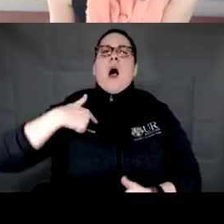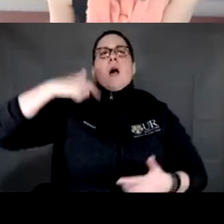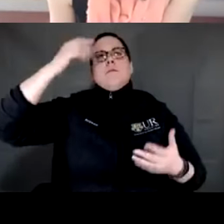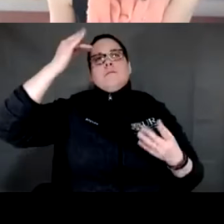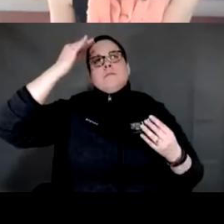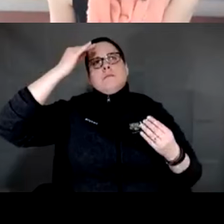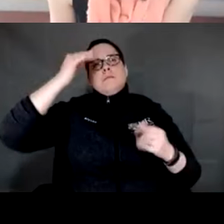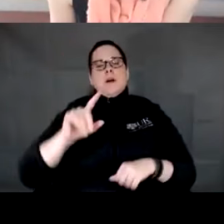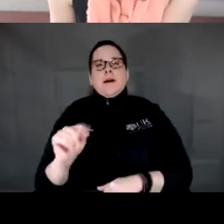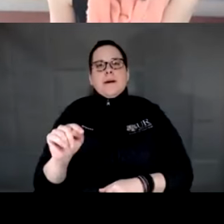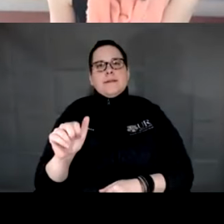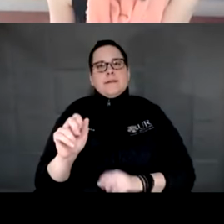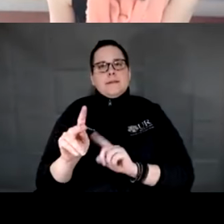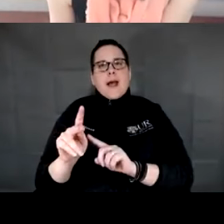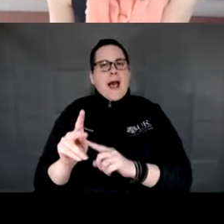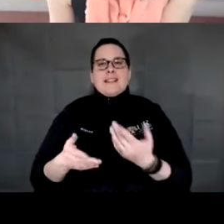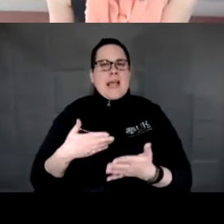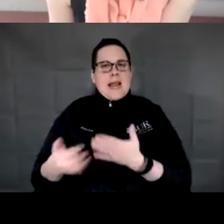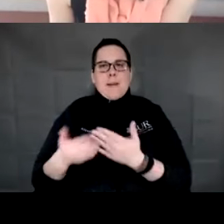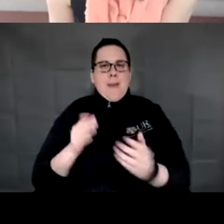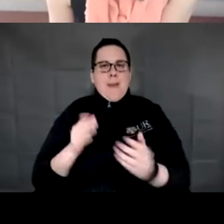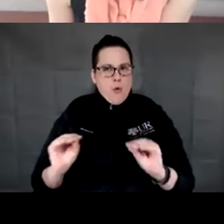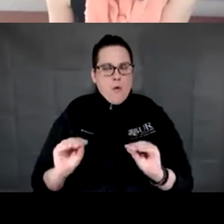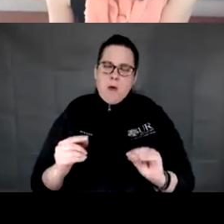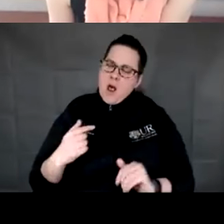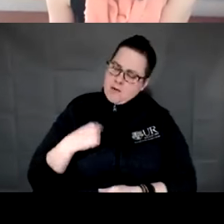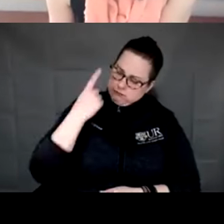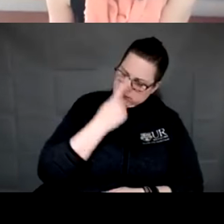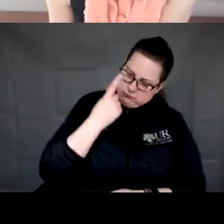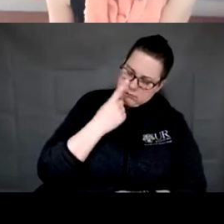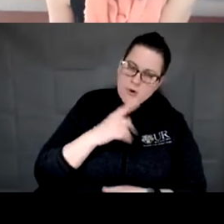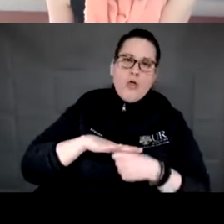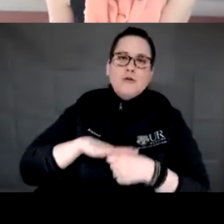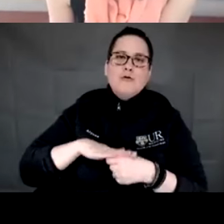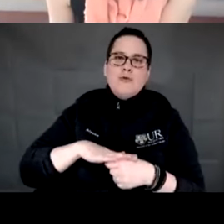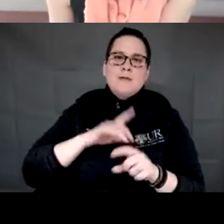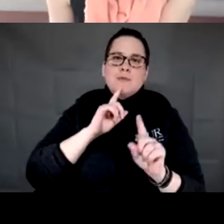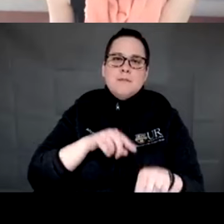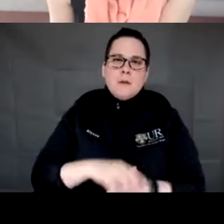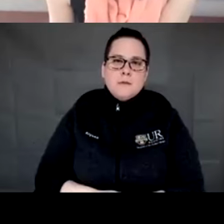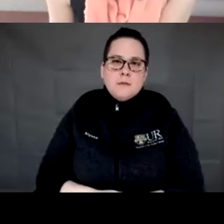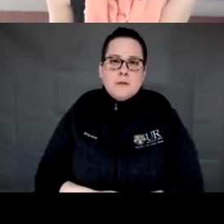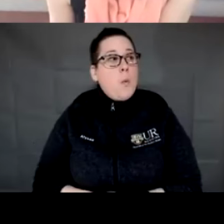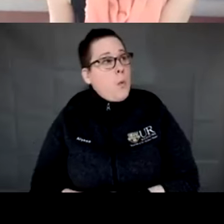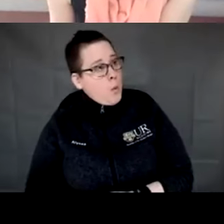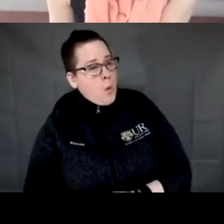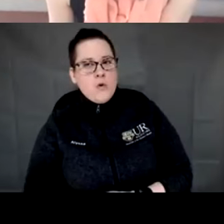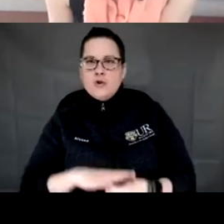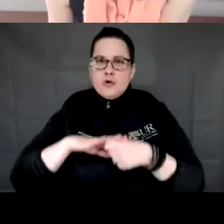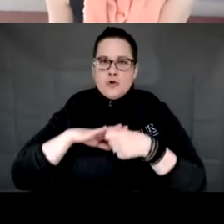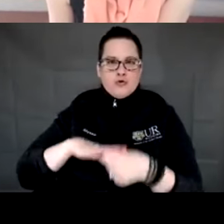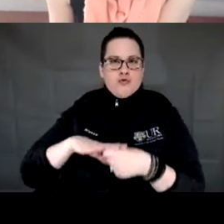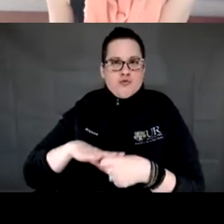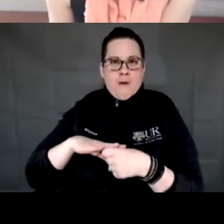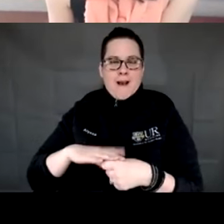about task-independent movements, I'm always sort of thinking about the stress response. Because stress is really sort of